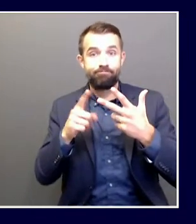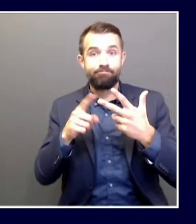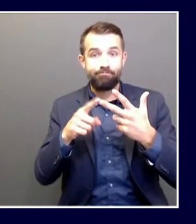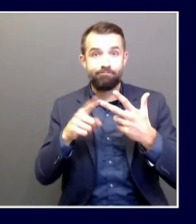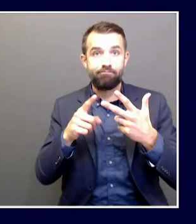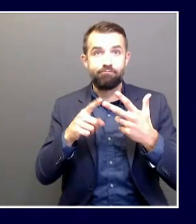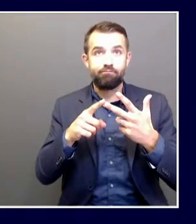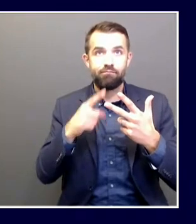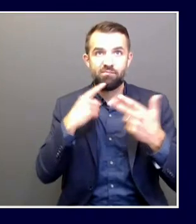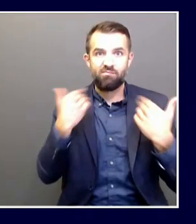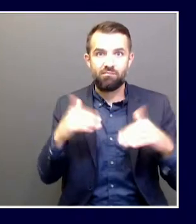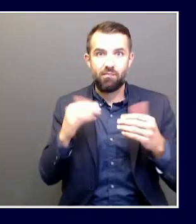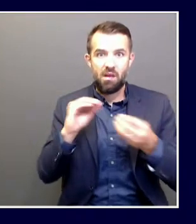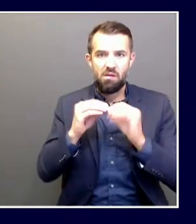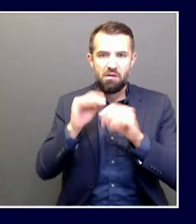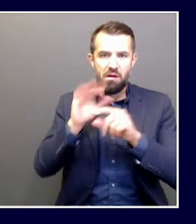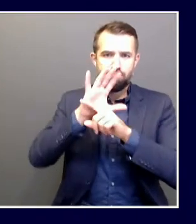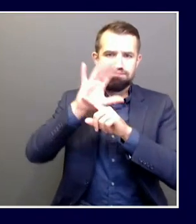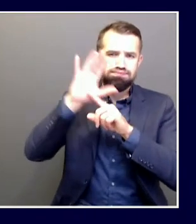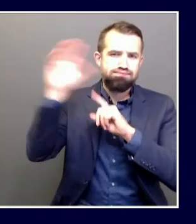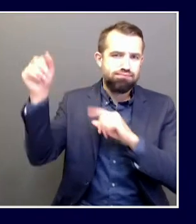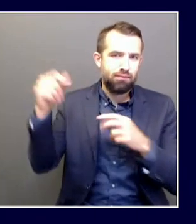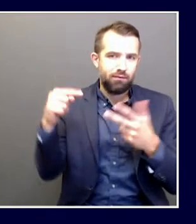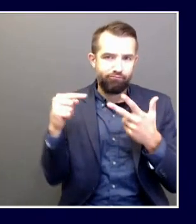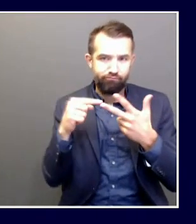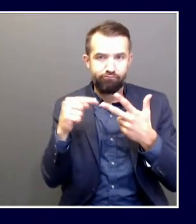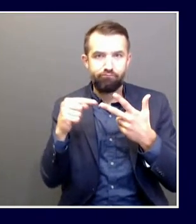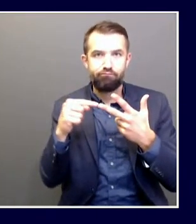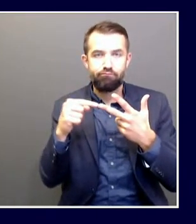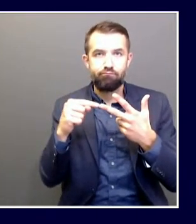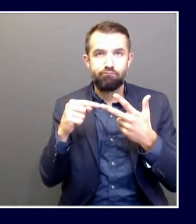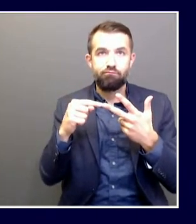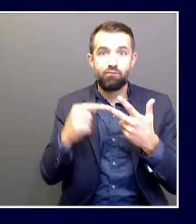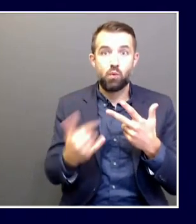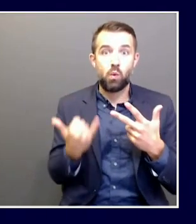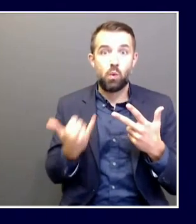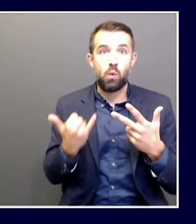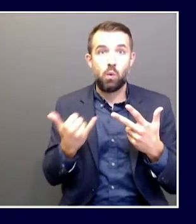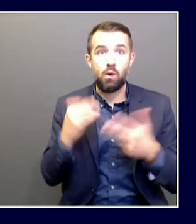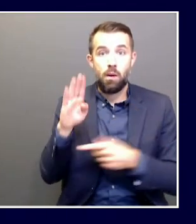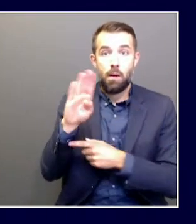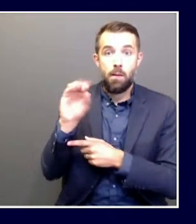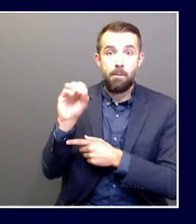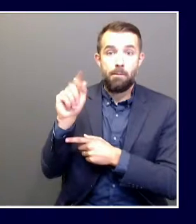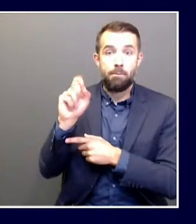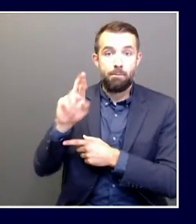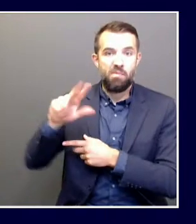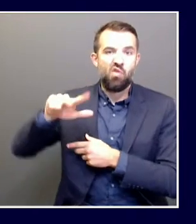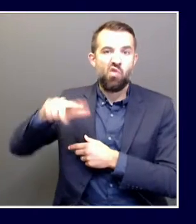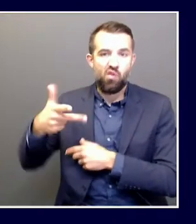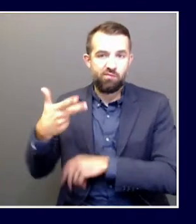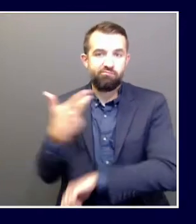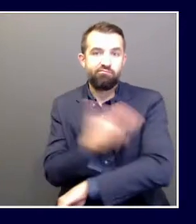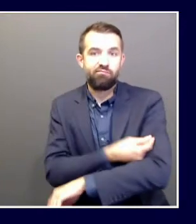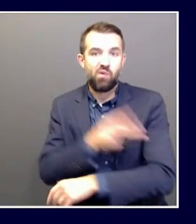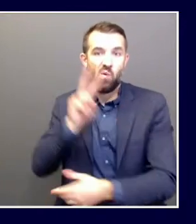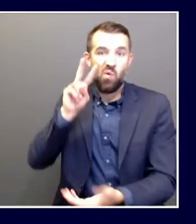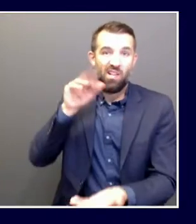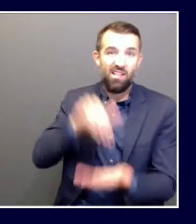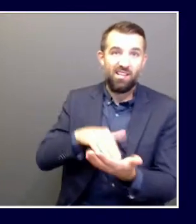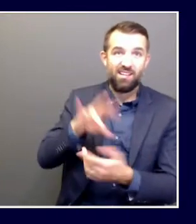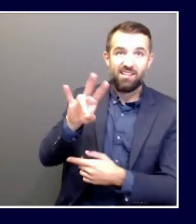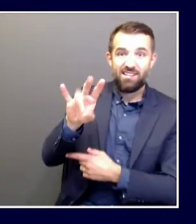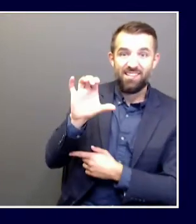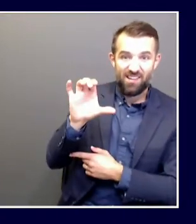around third doses, around boosters. Right now, Maine's administering about 2,700 booster doses every